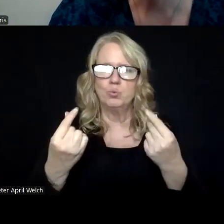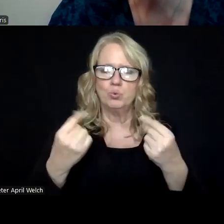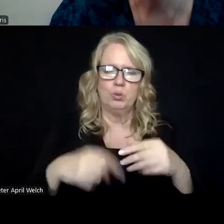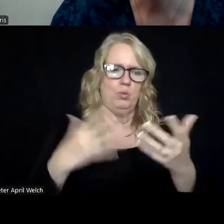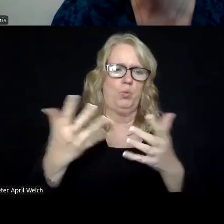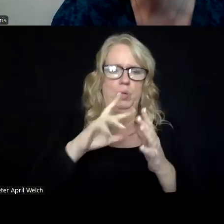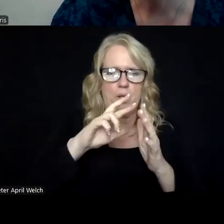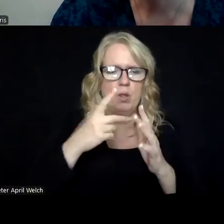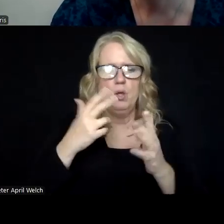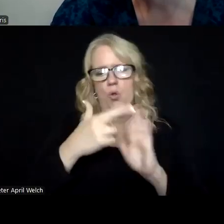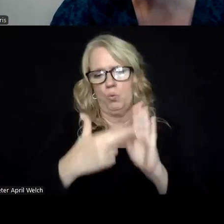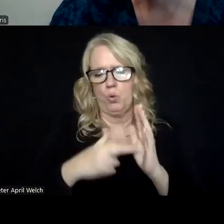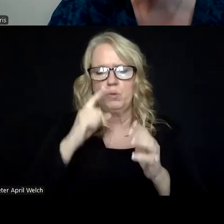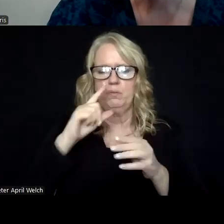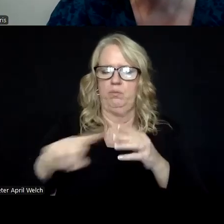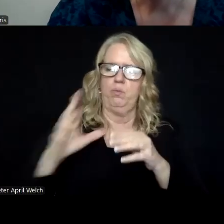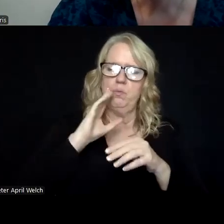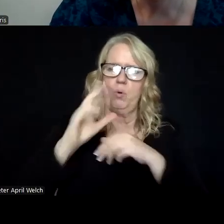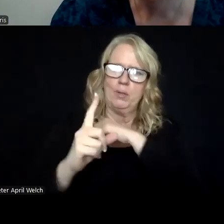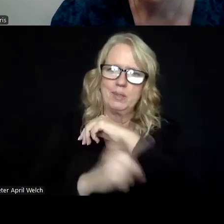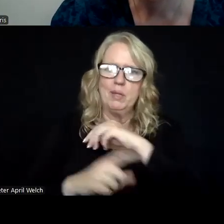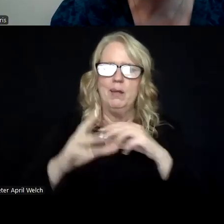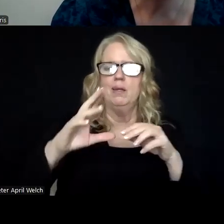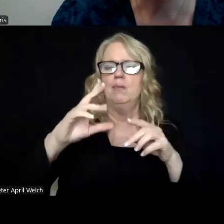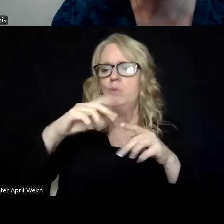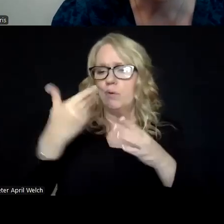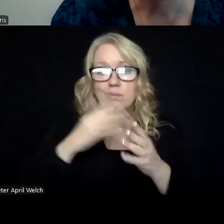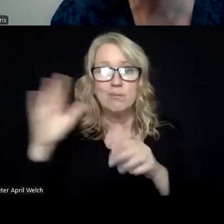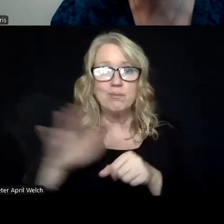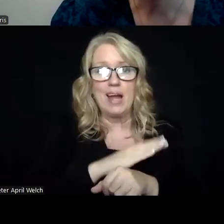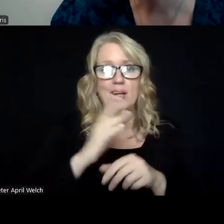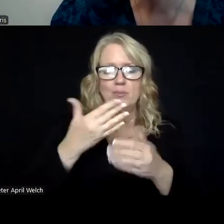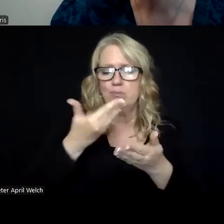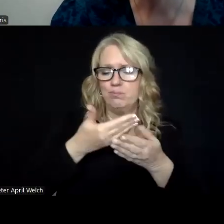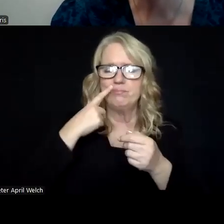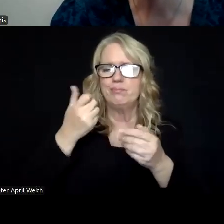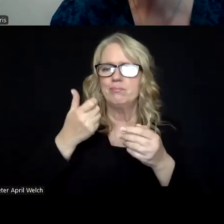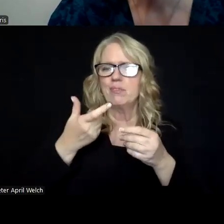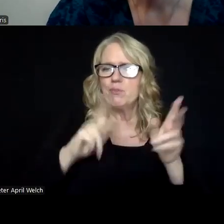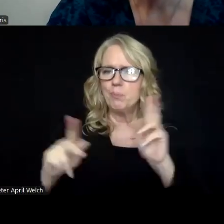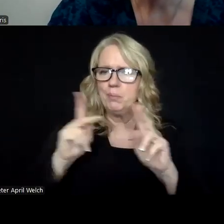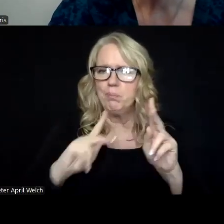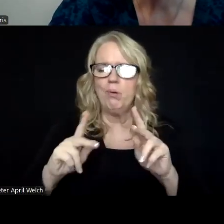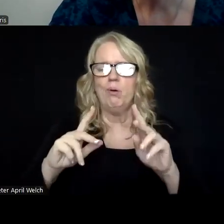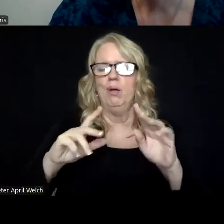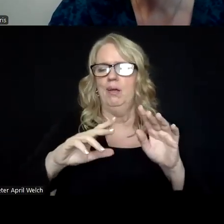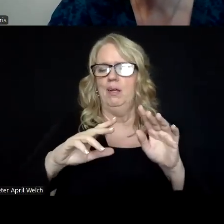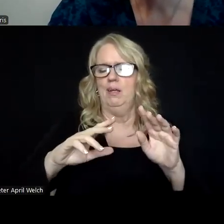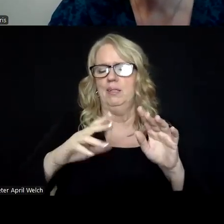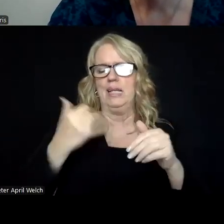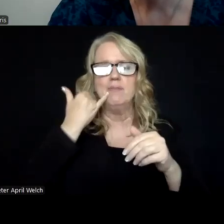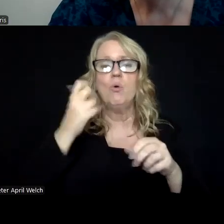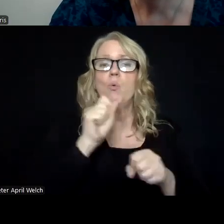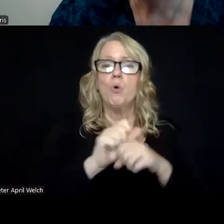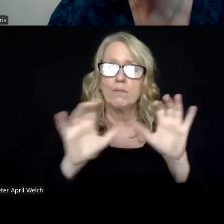rules for discipline, for firing people? What do we need to have in their personnel file for the accrediting bodies? Whereas workforce development